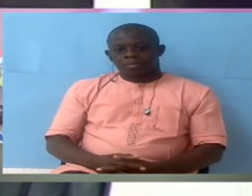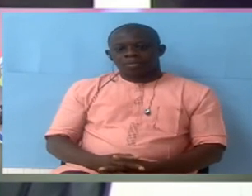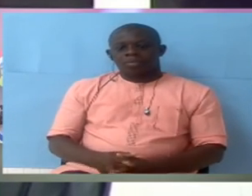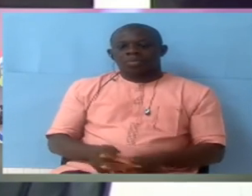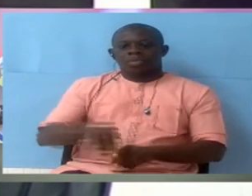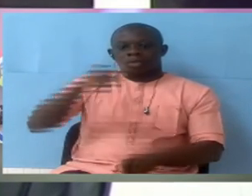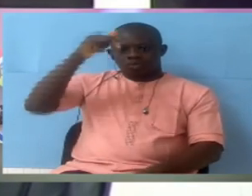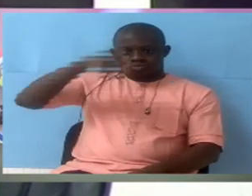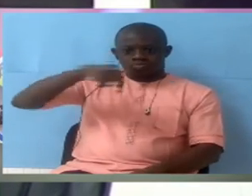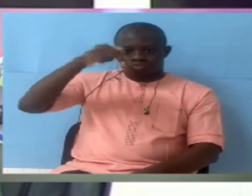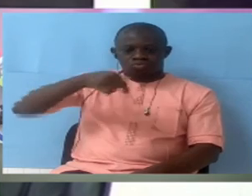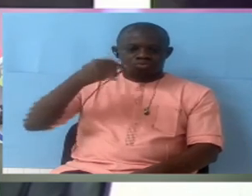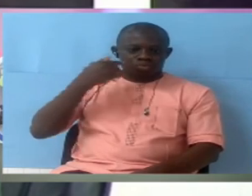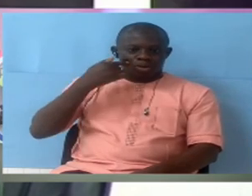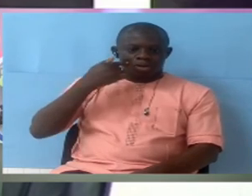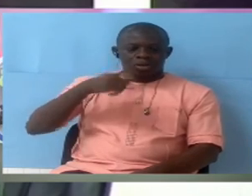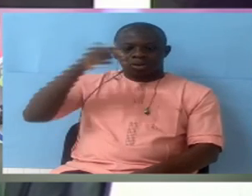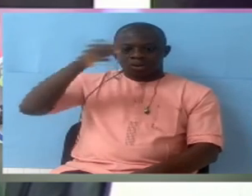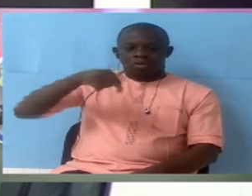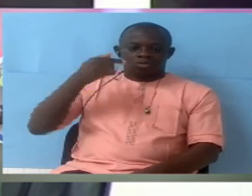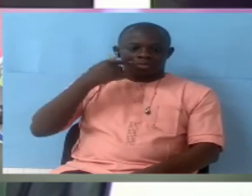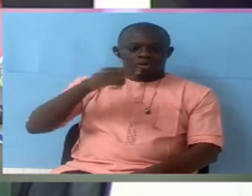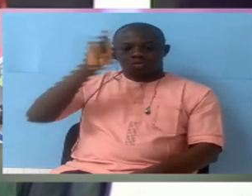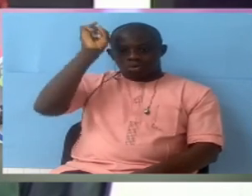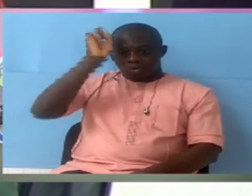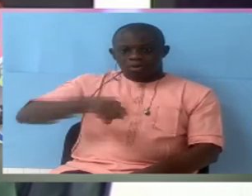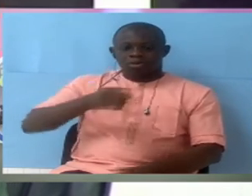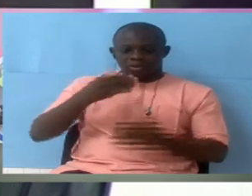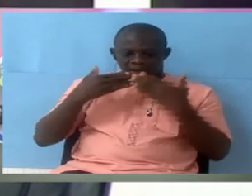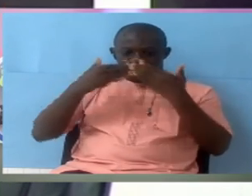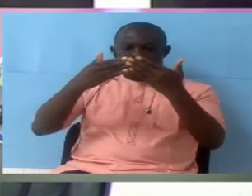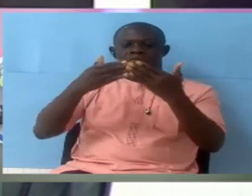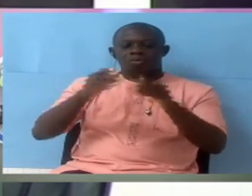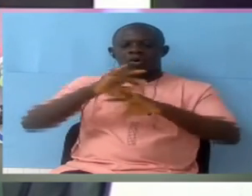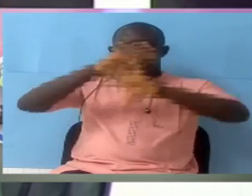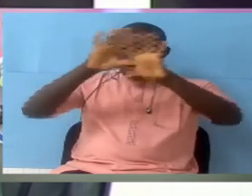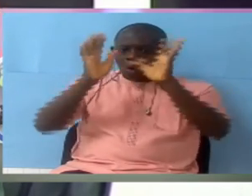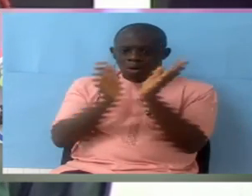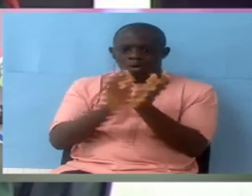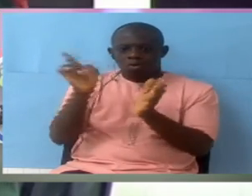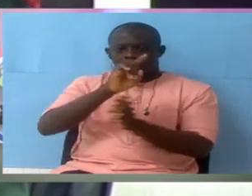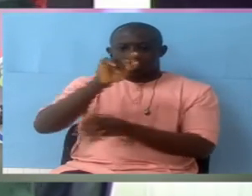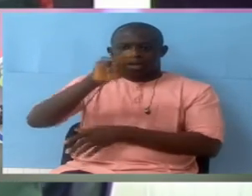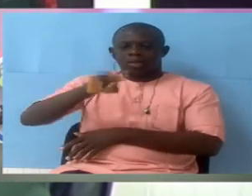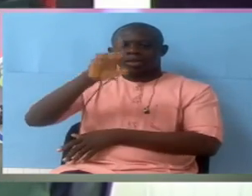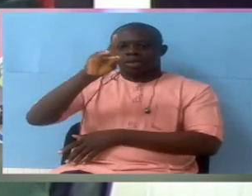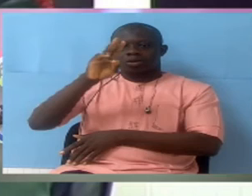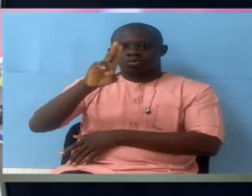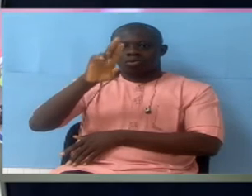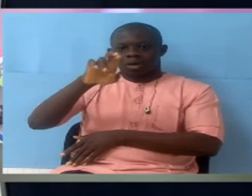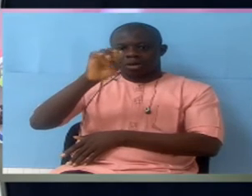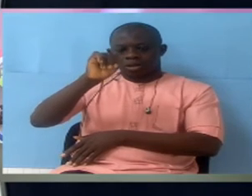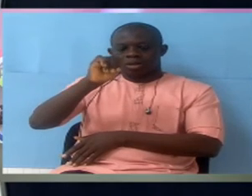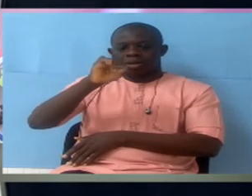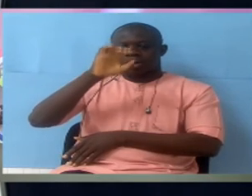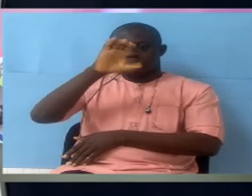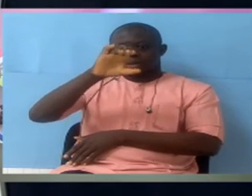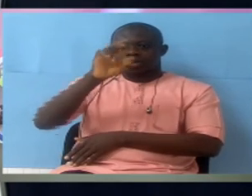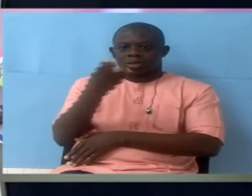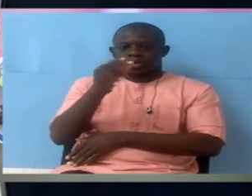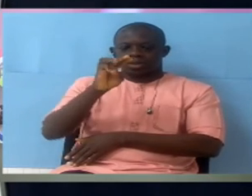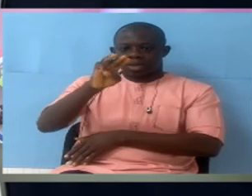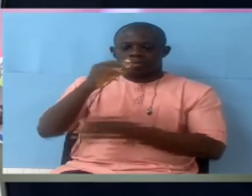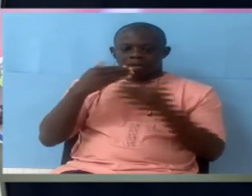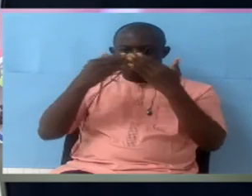Today you have to inform us all what Ndur Cham told you. Di ñu wax leppalu la Ndur Cham wax. This time